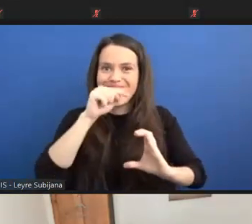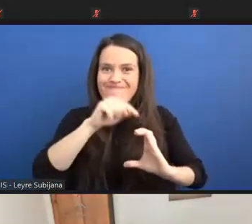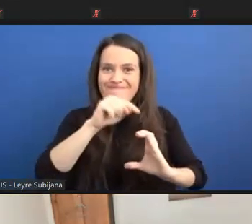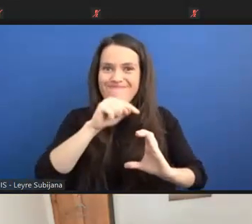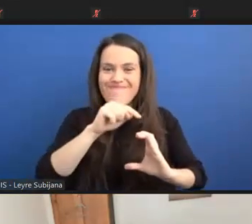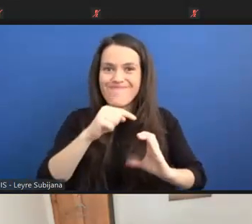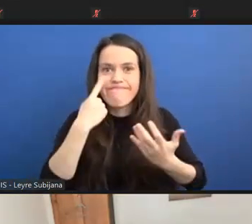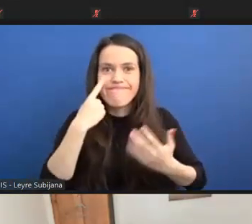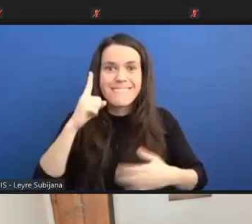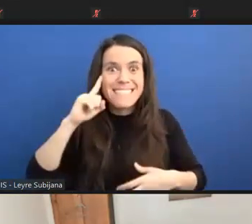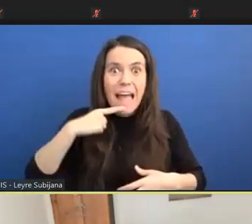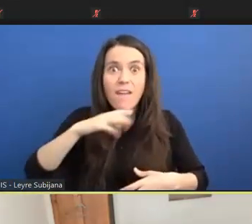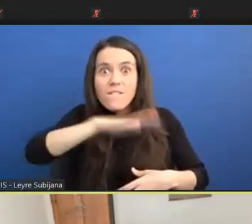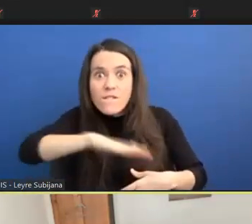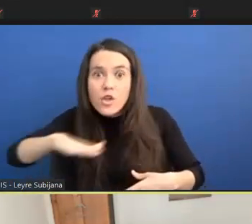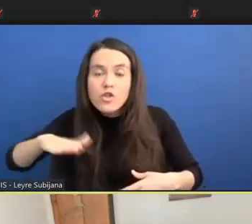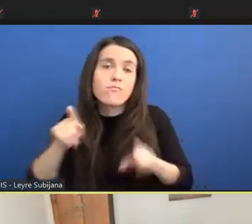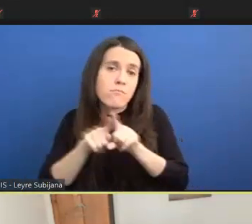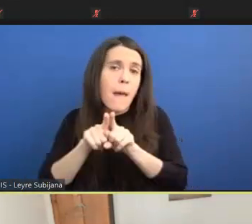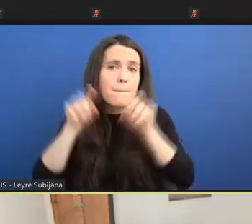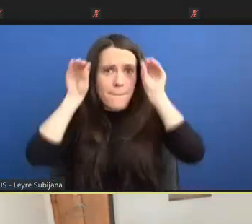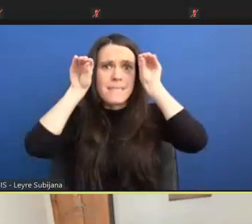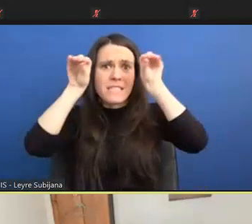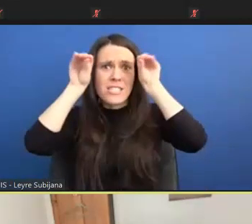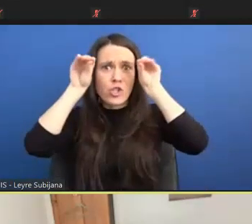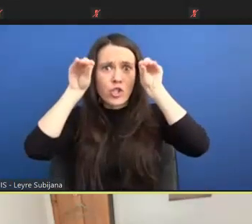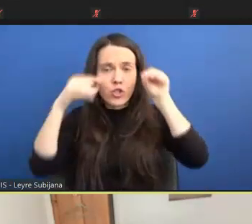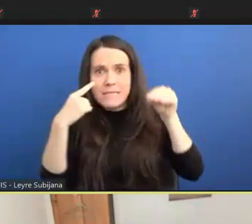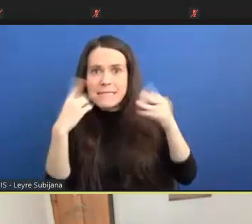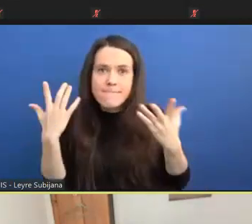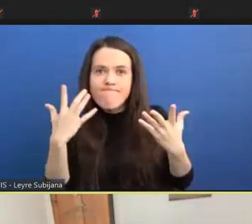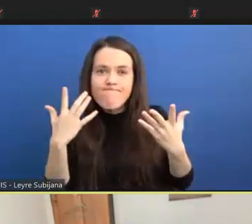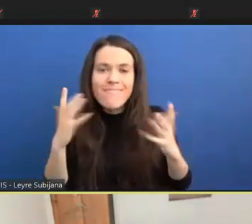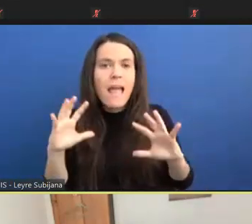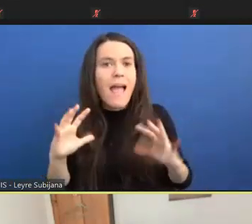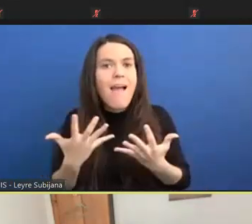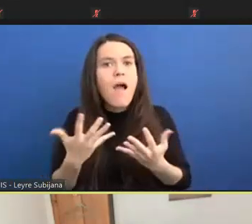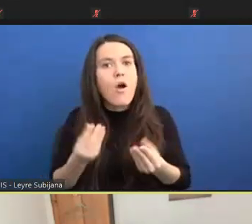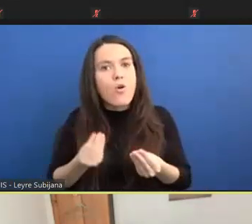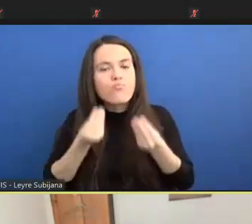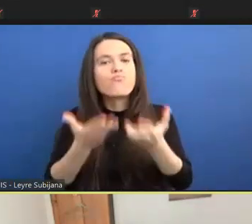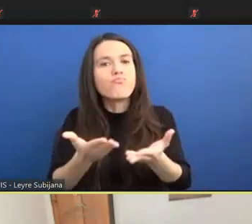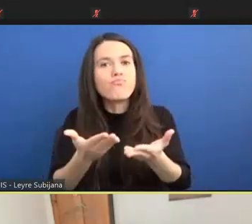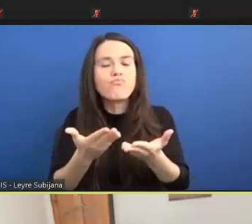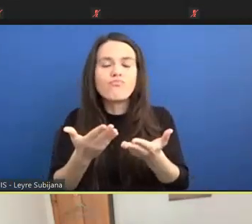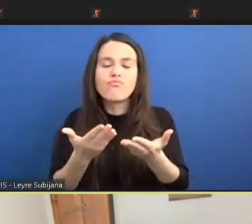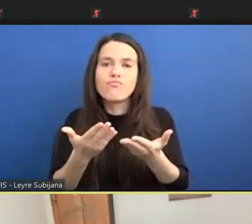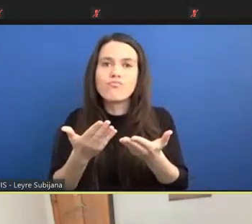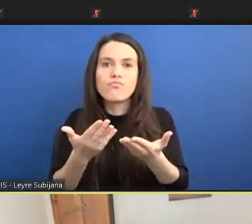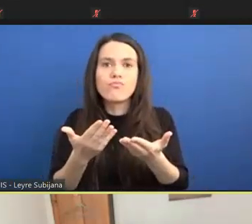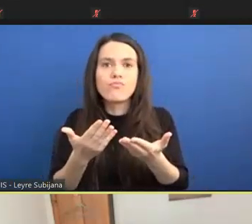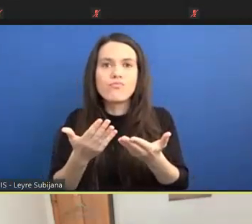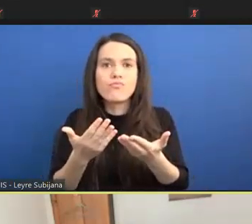deaf kids in particular and teachers of deaf children, so that they can at least have some time in more